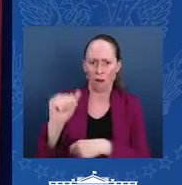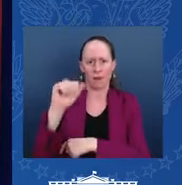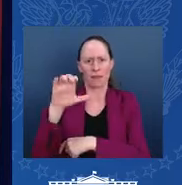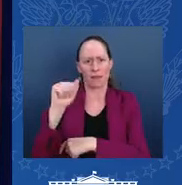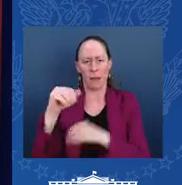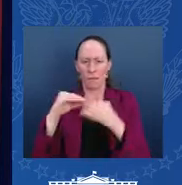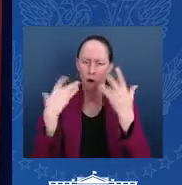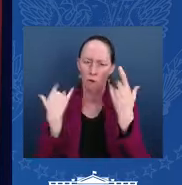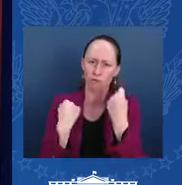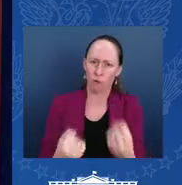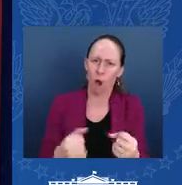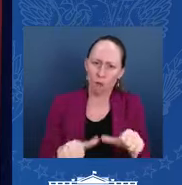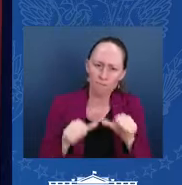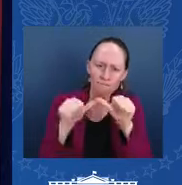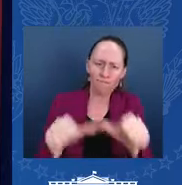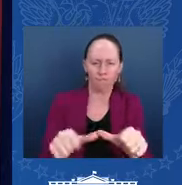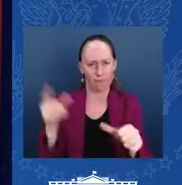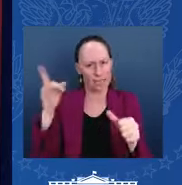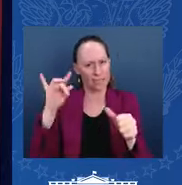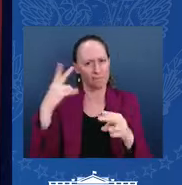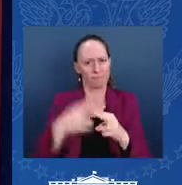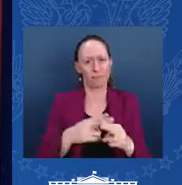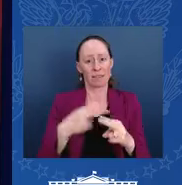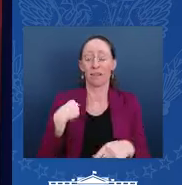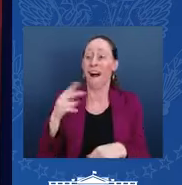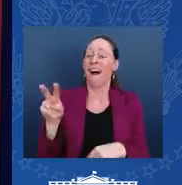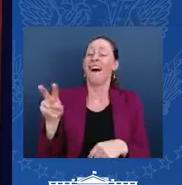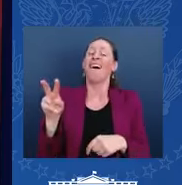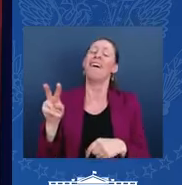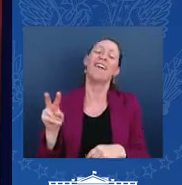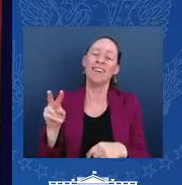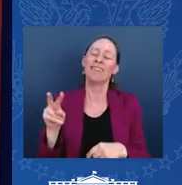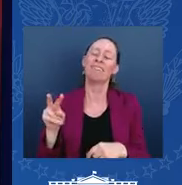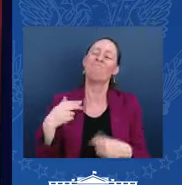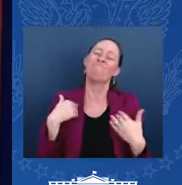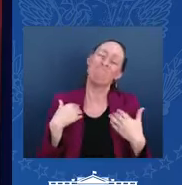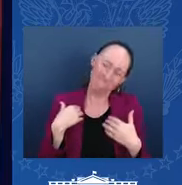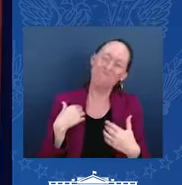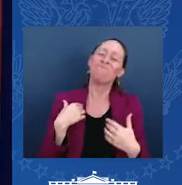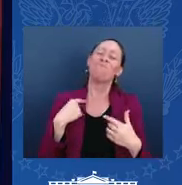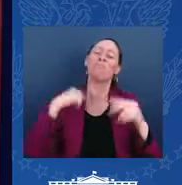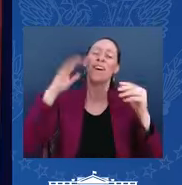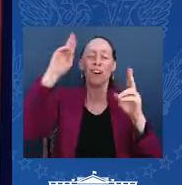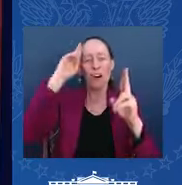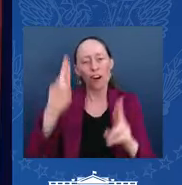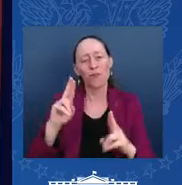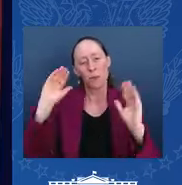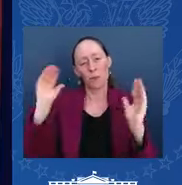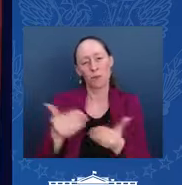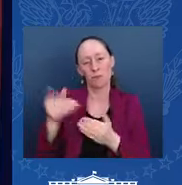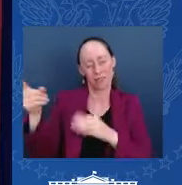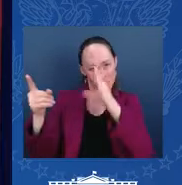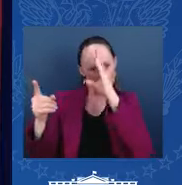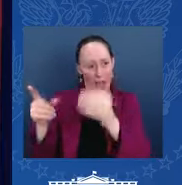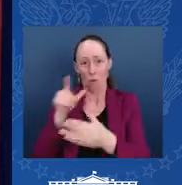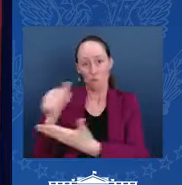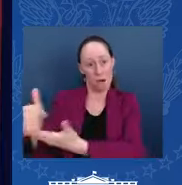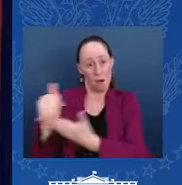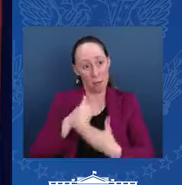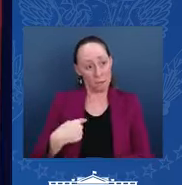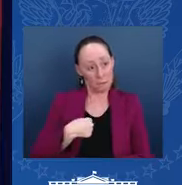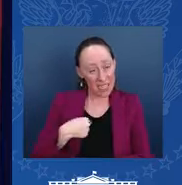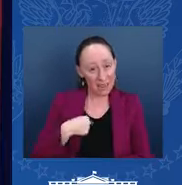introduce the man who made this all possible for me, for my family, and for my fellow Americans all across the country, President